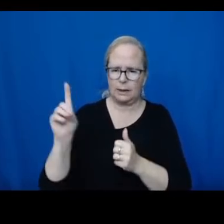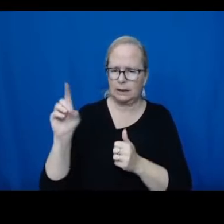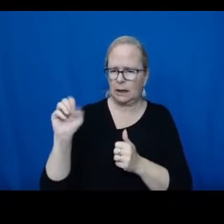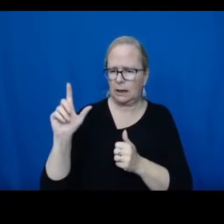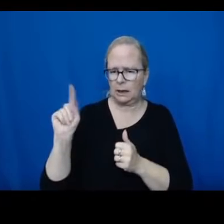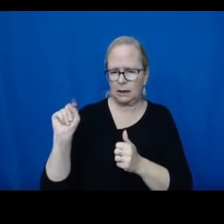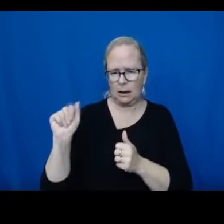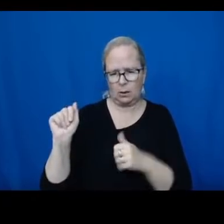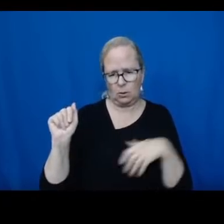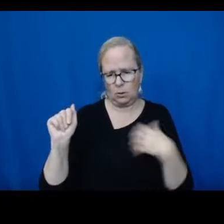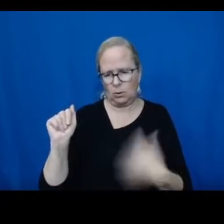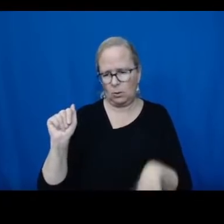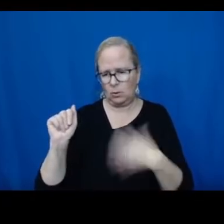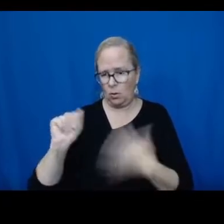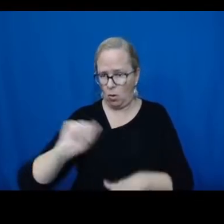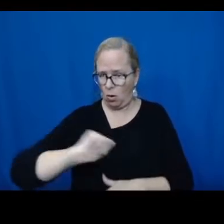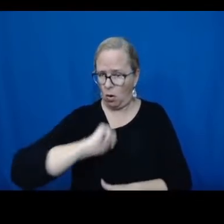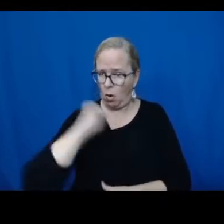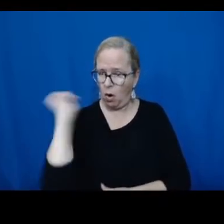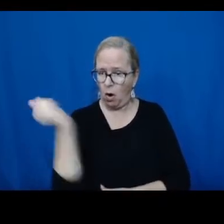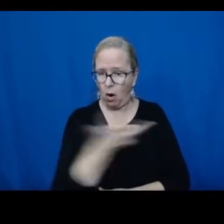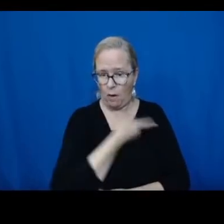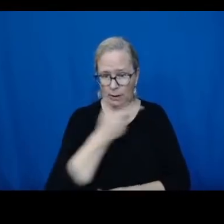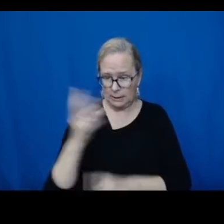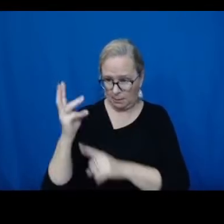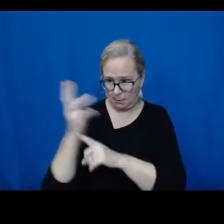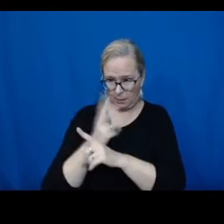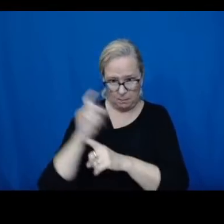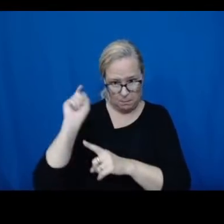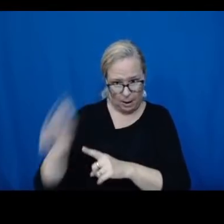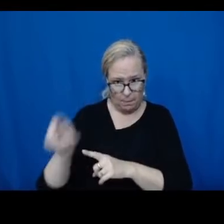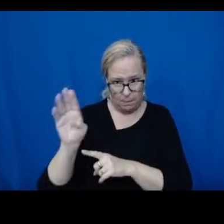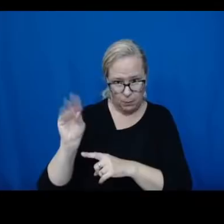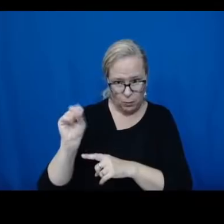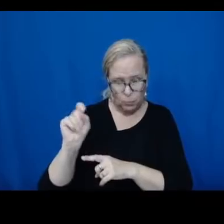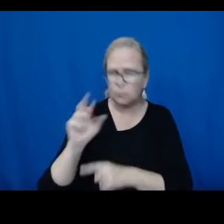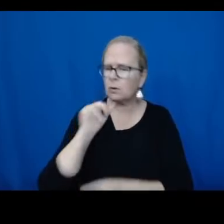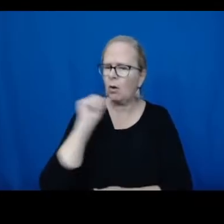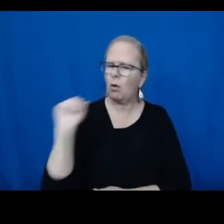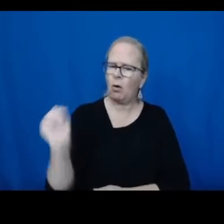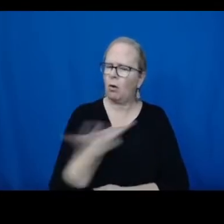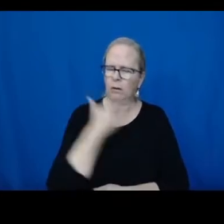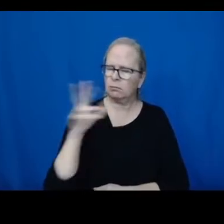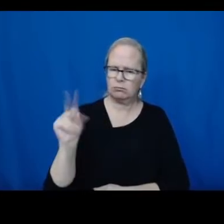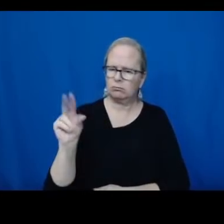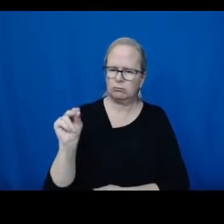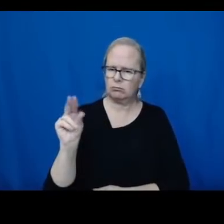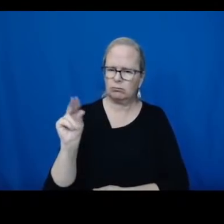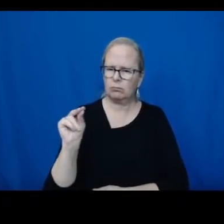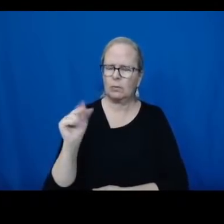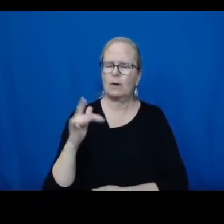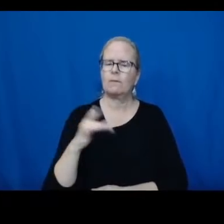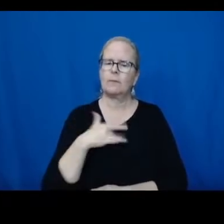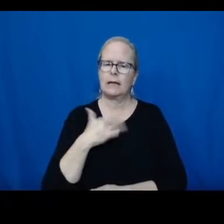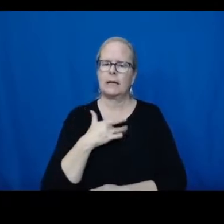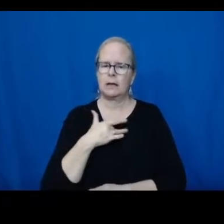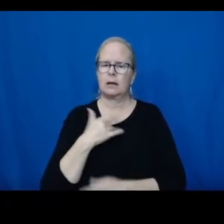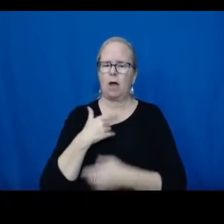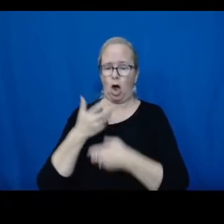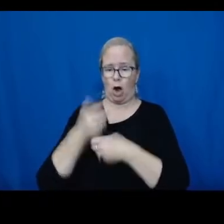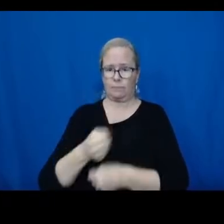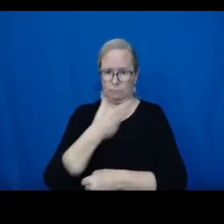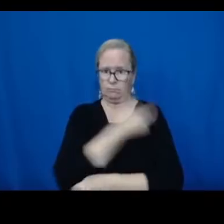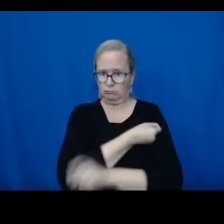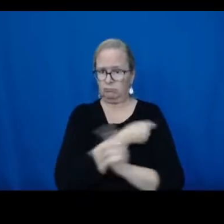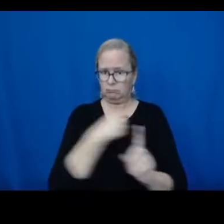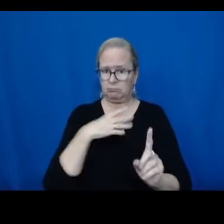and confident about your vaccines. Just don't turn them into a magic wand when we think about it and assume that you can't get infected at all, because there are